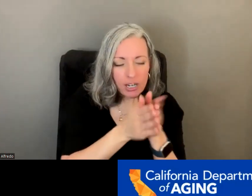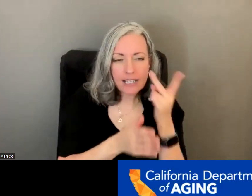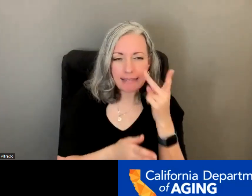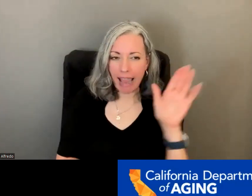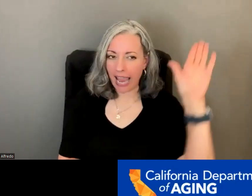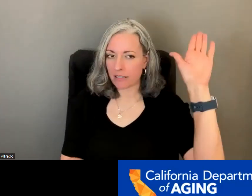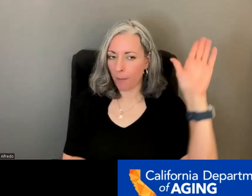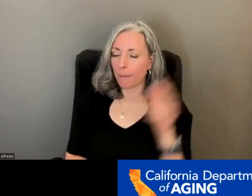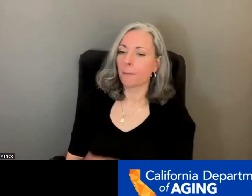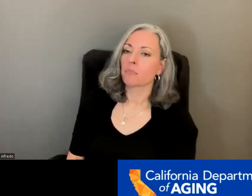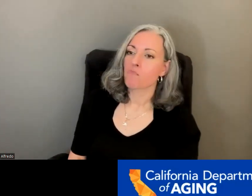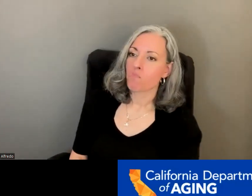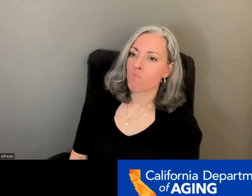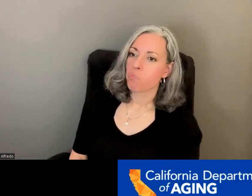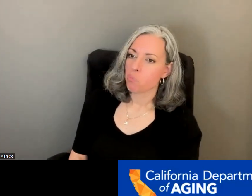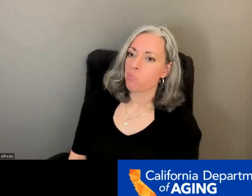raised.